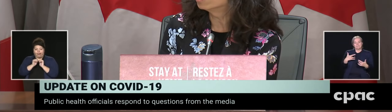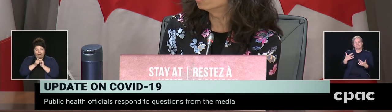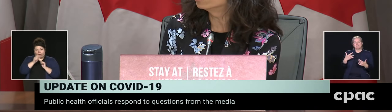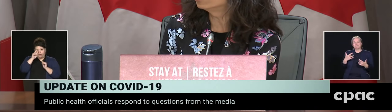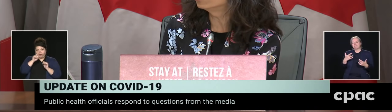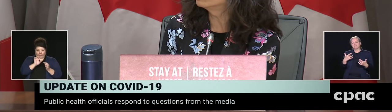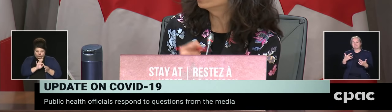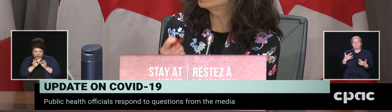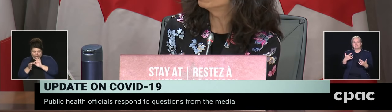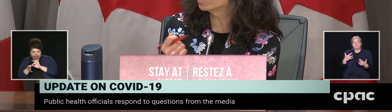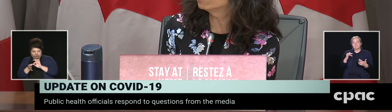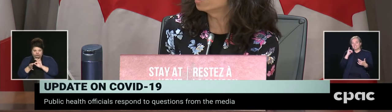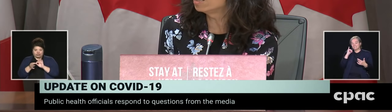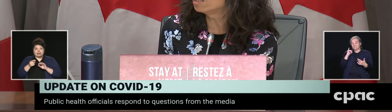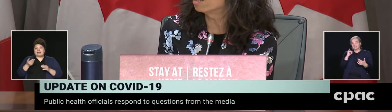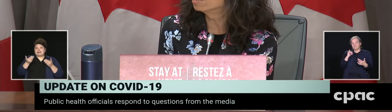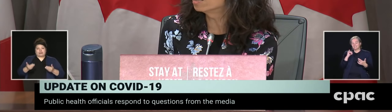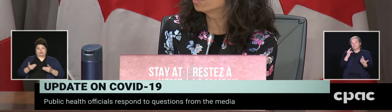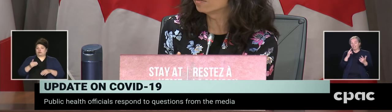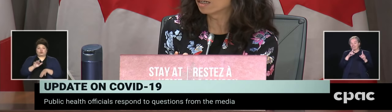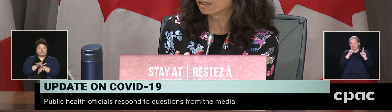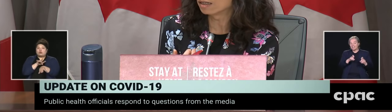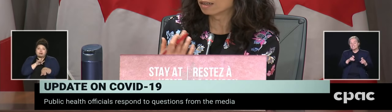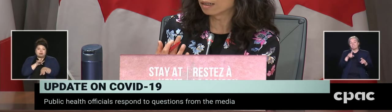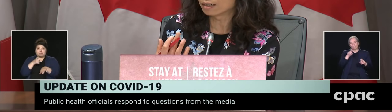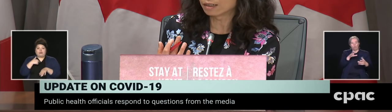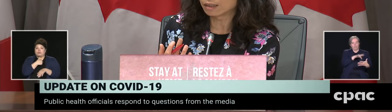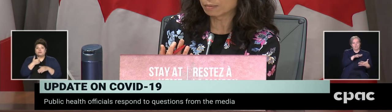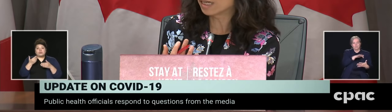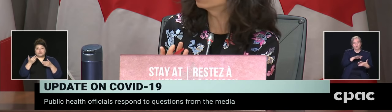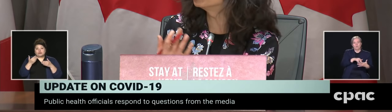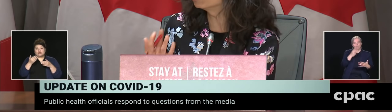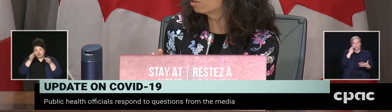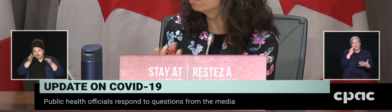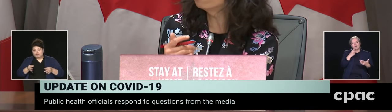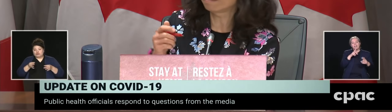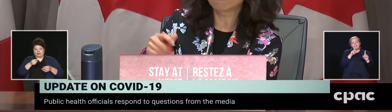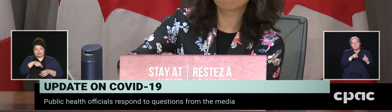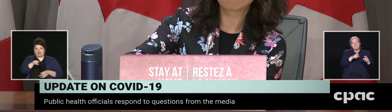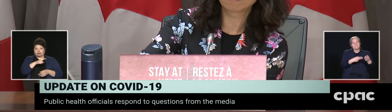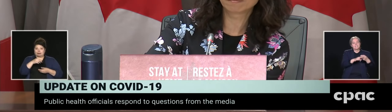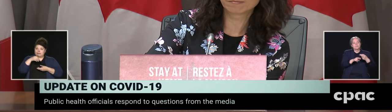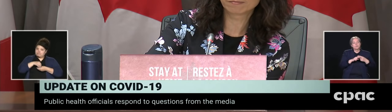premature to sort of think about the concept of a passport.